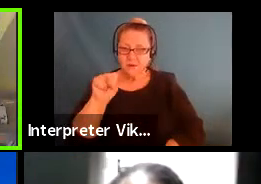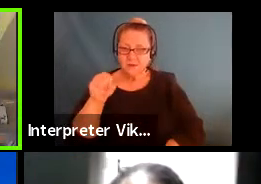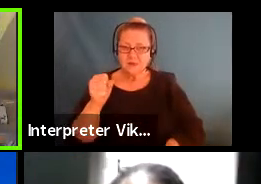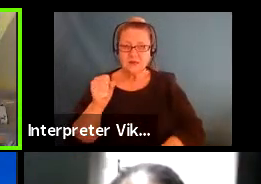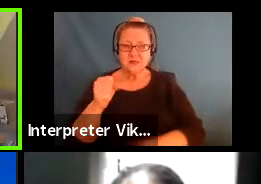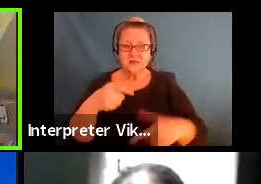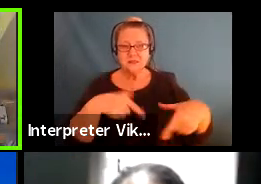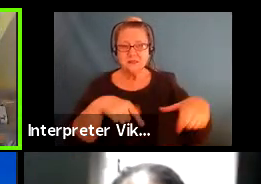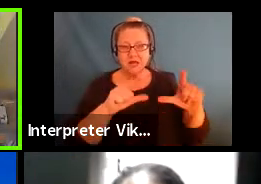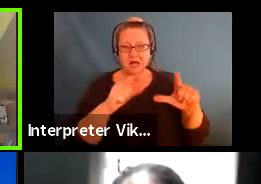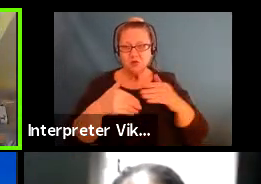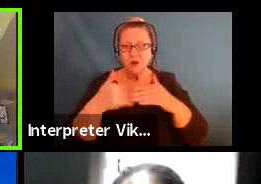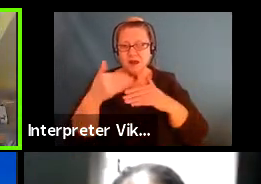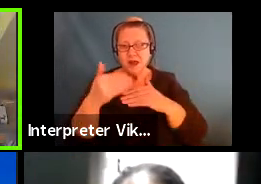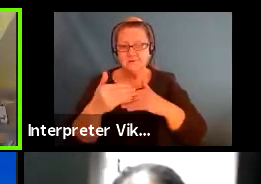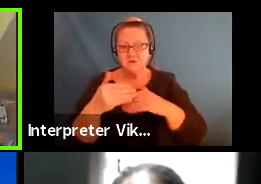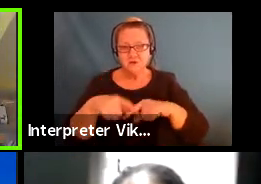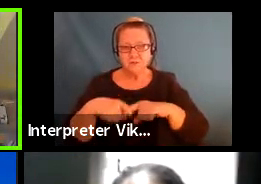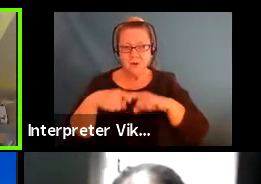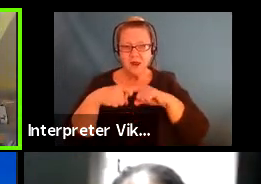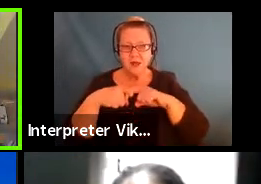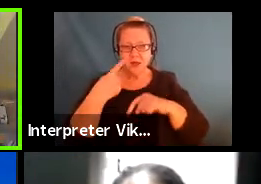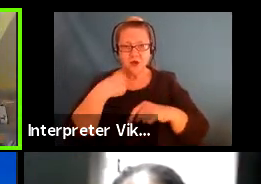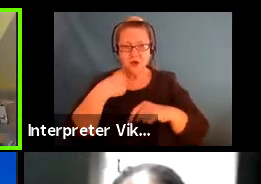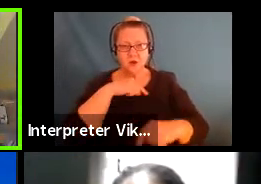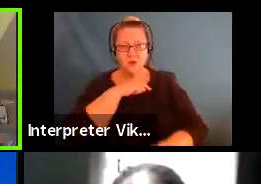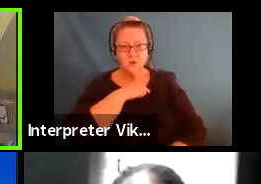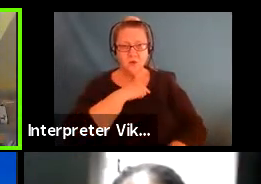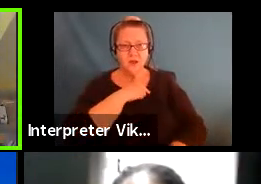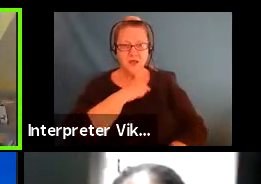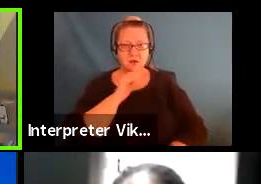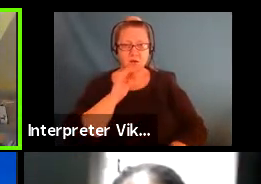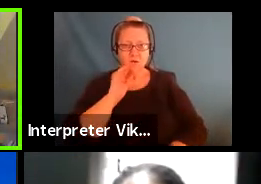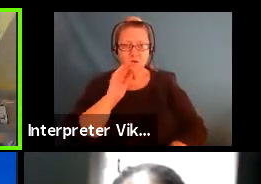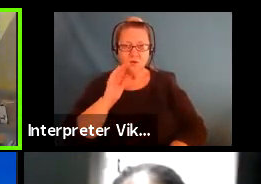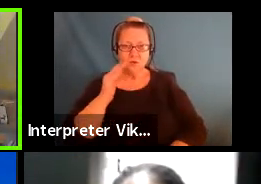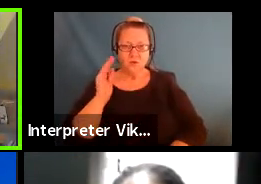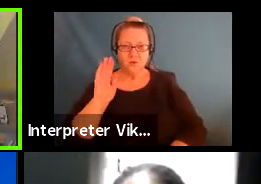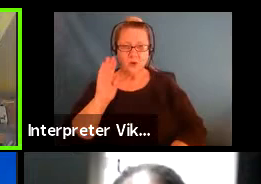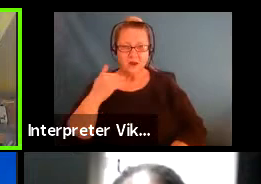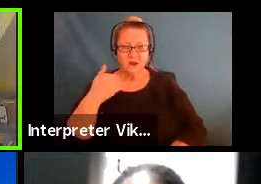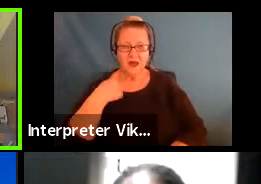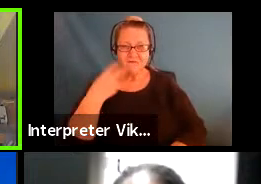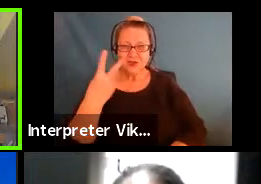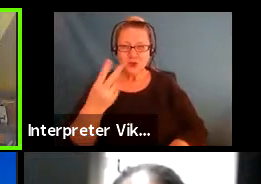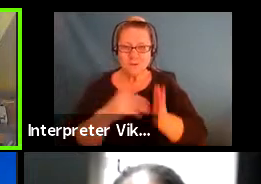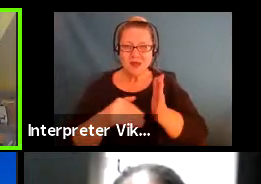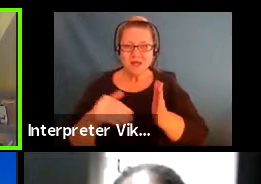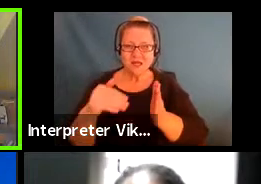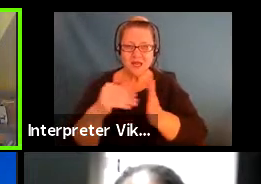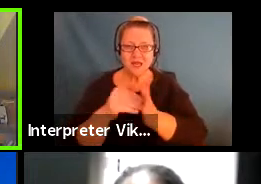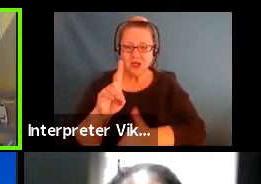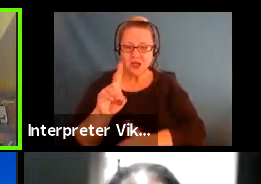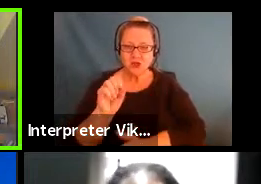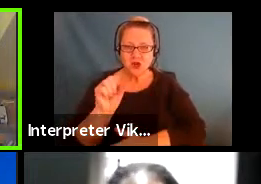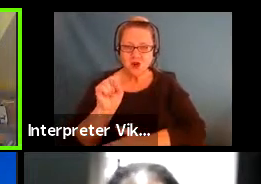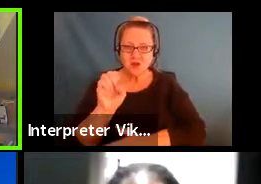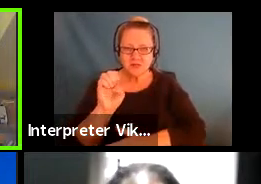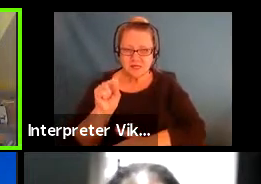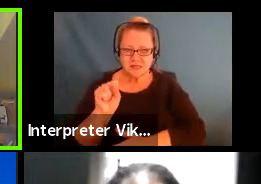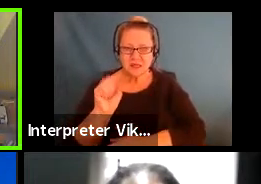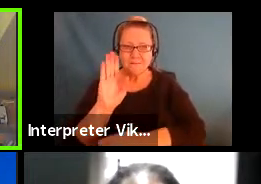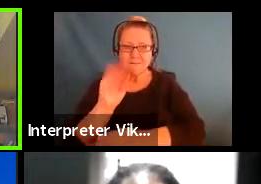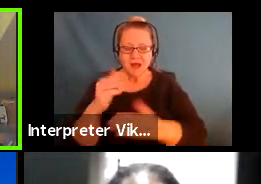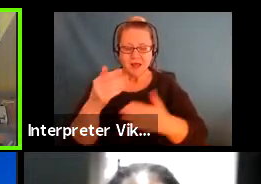right after the break, that we'd have 2 million doses of the vaccine by the end of December,